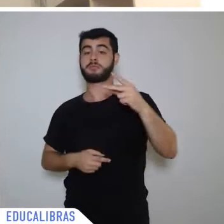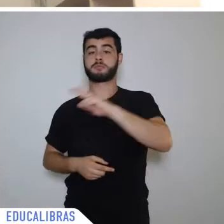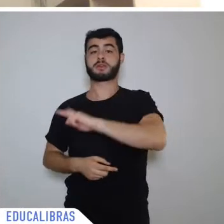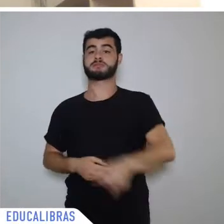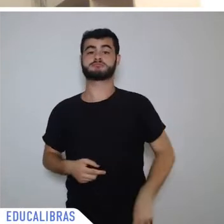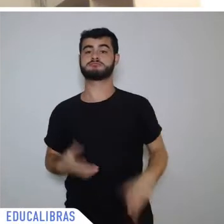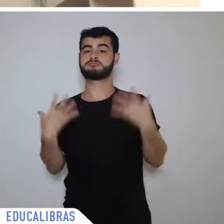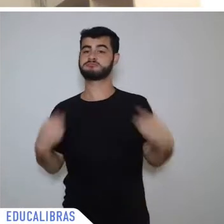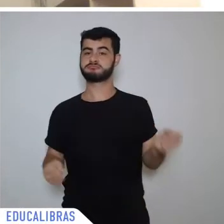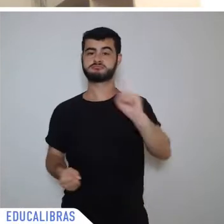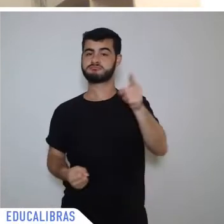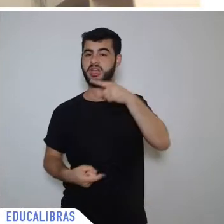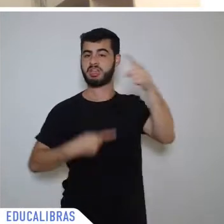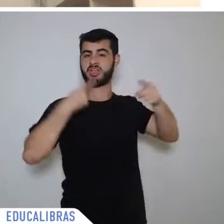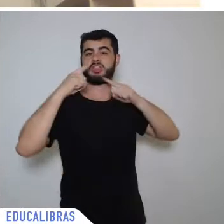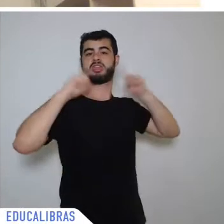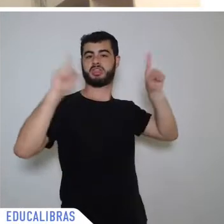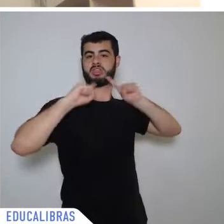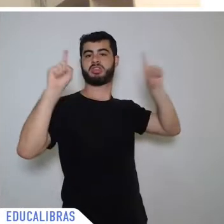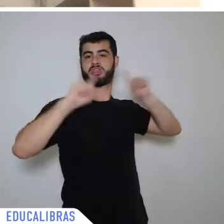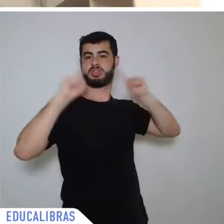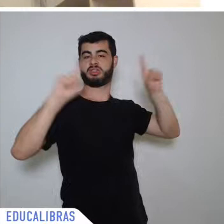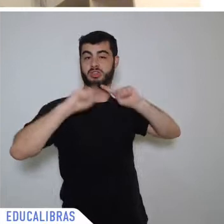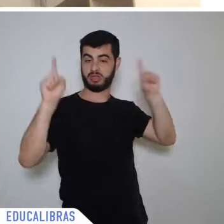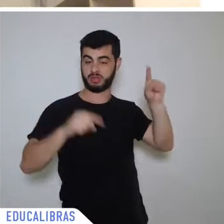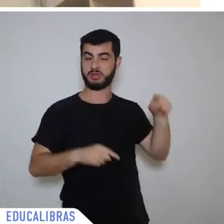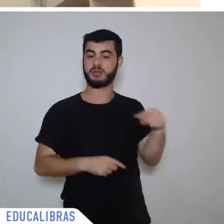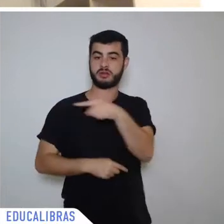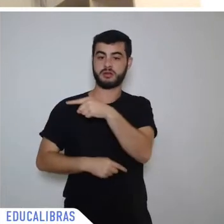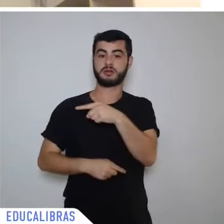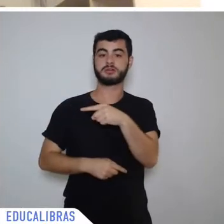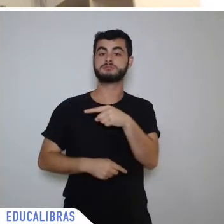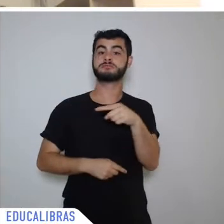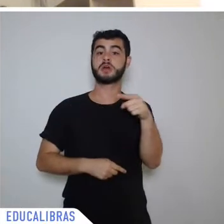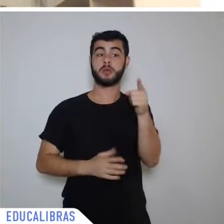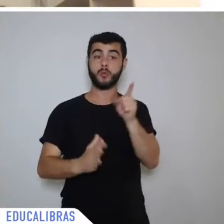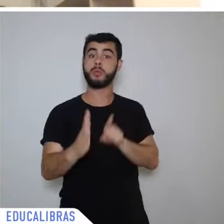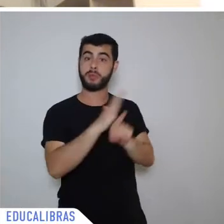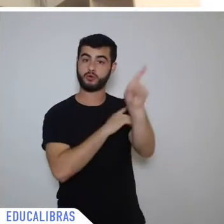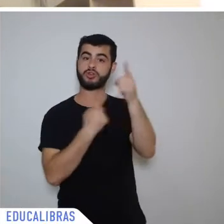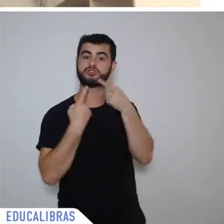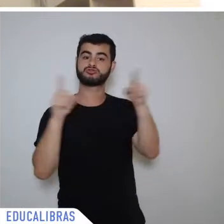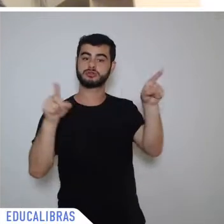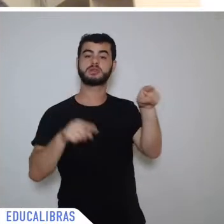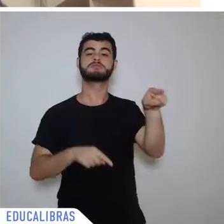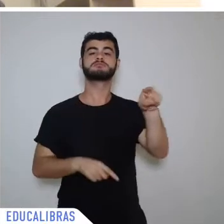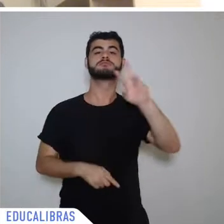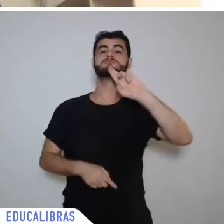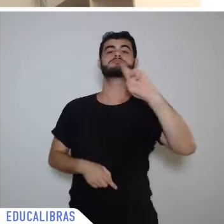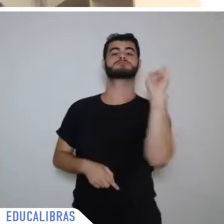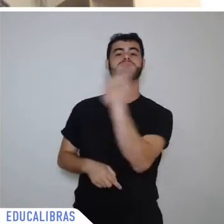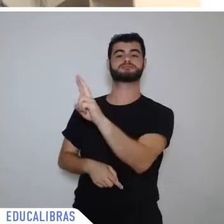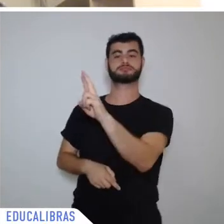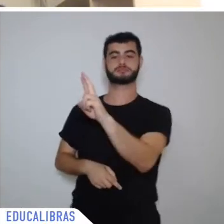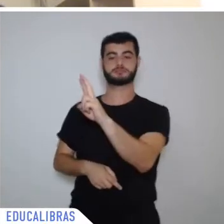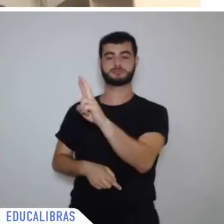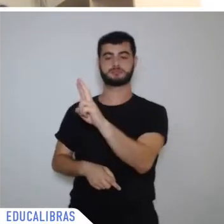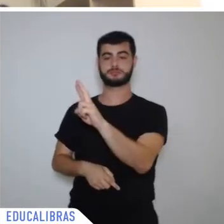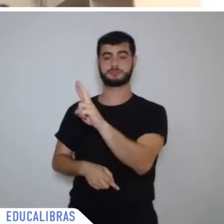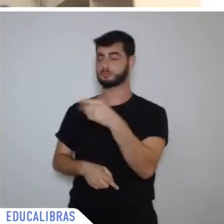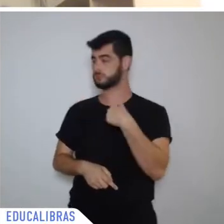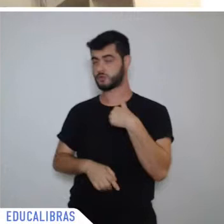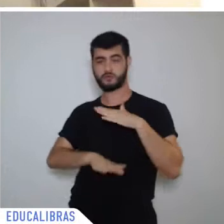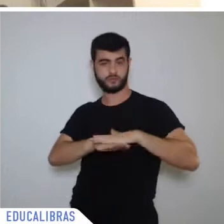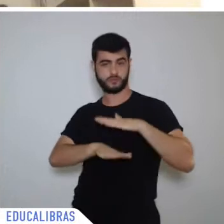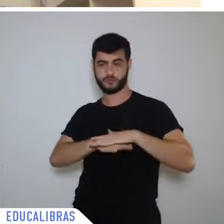transvestites in the job market. And she was questioned, and when she responded,